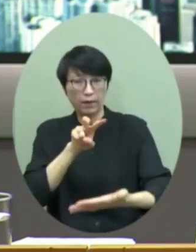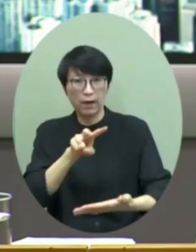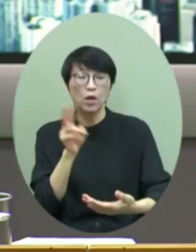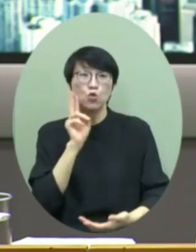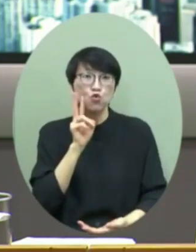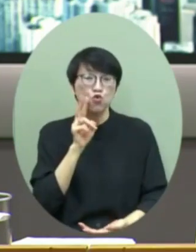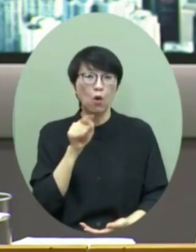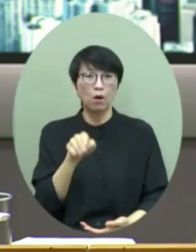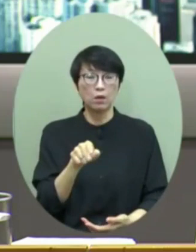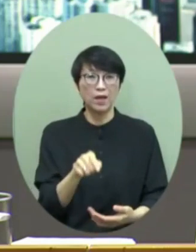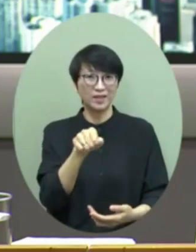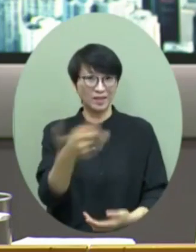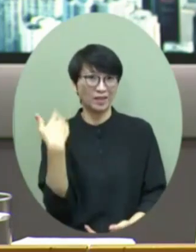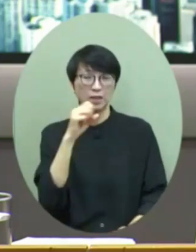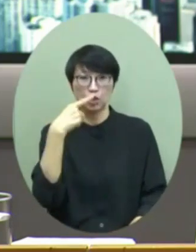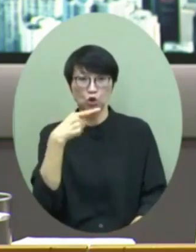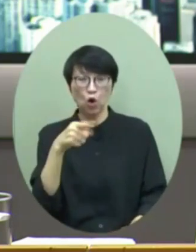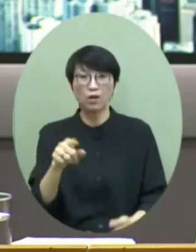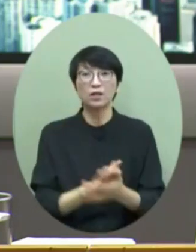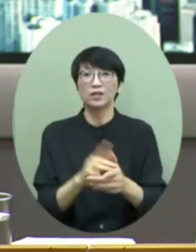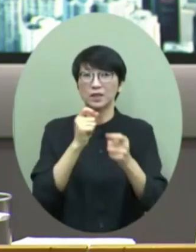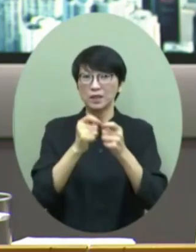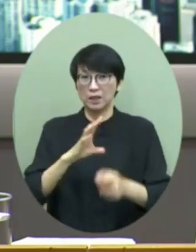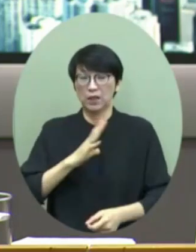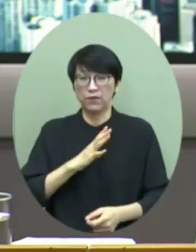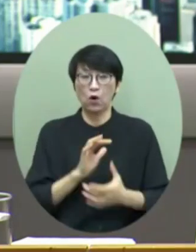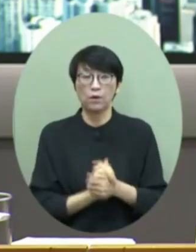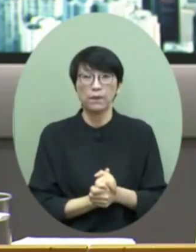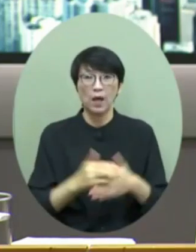simple as inciting hatred. You have take the whole